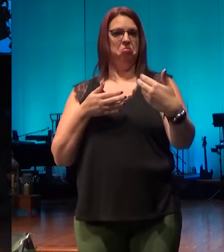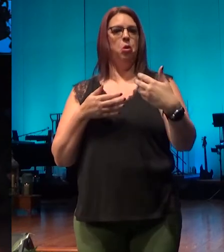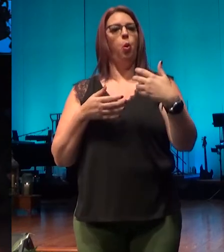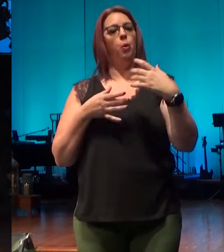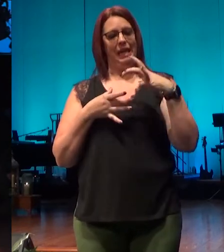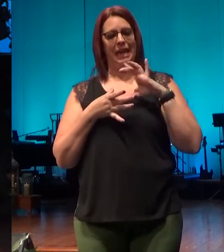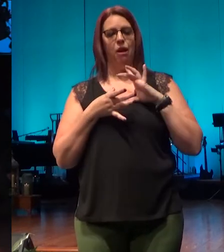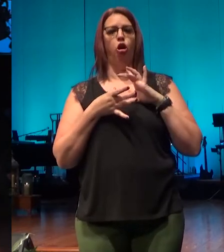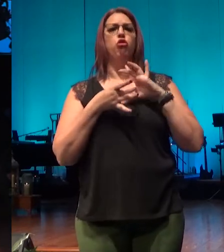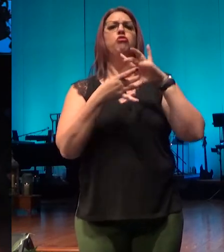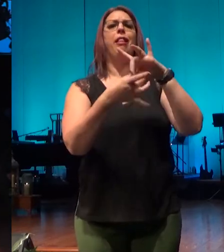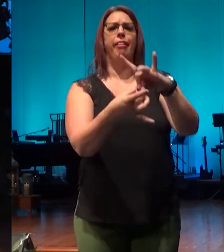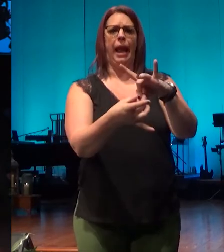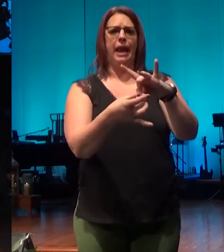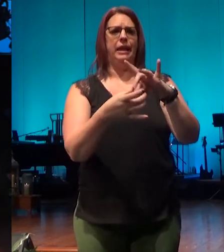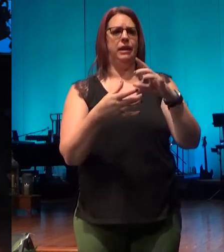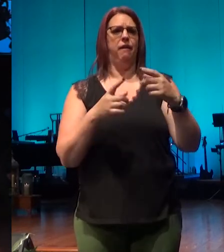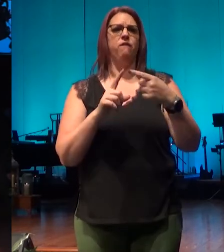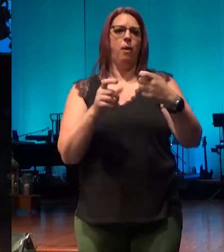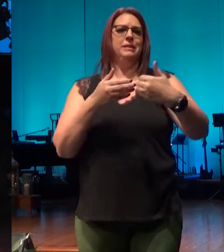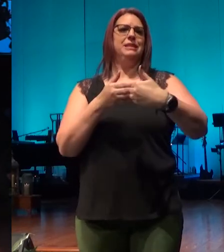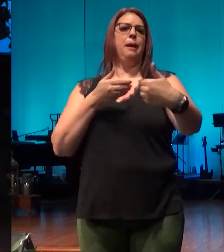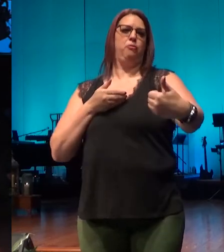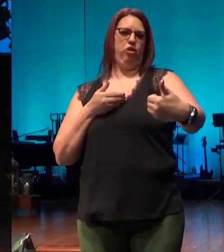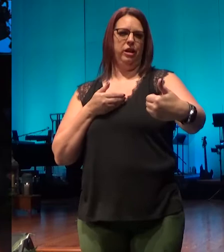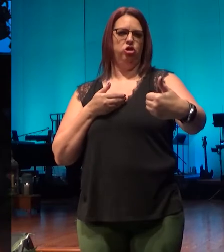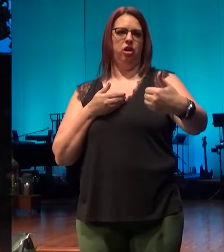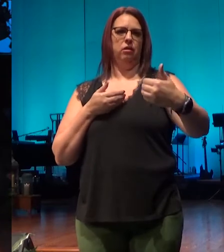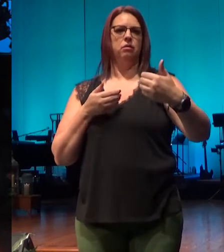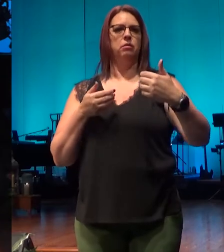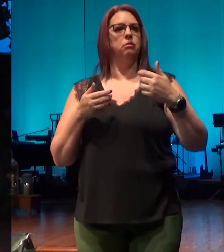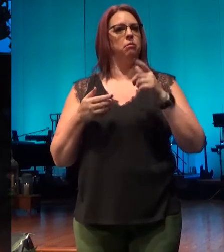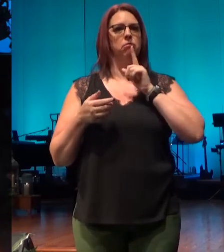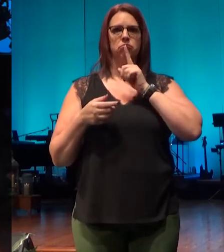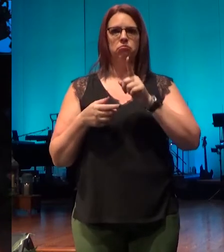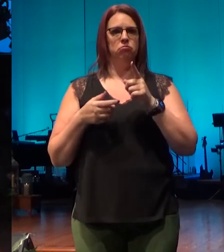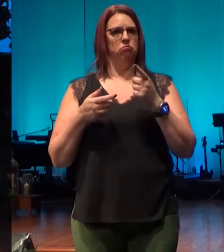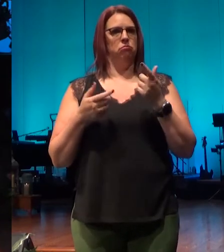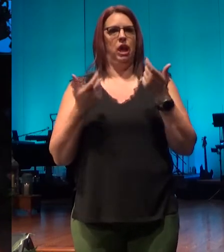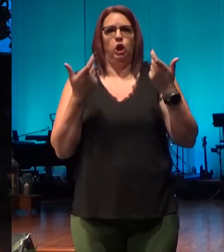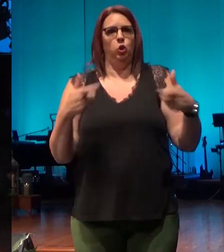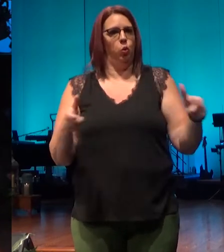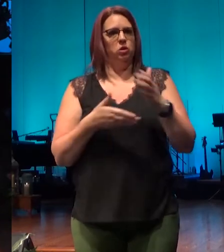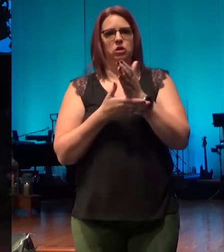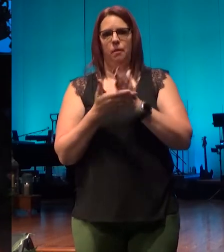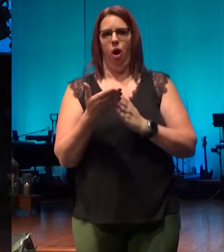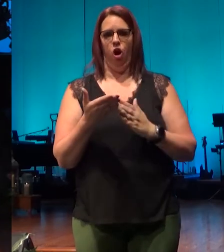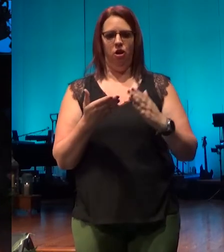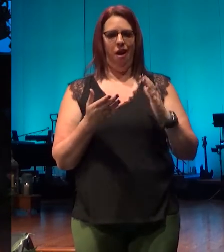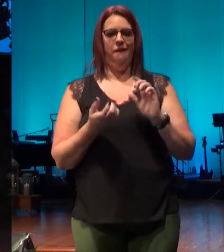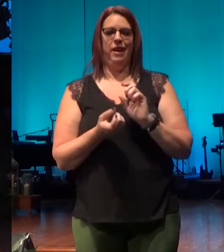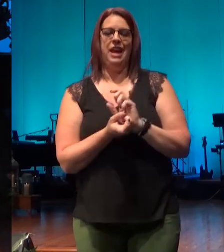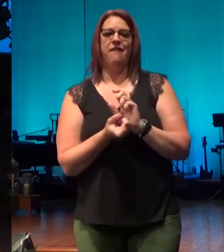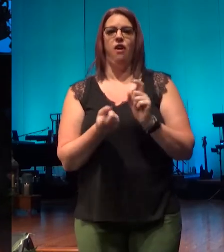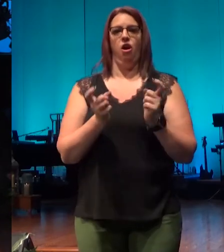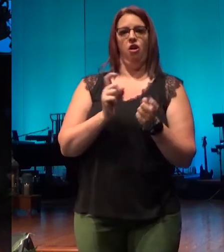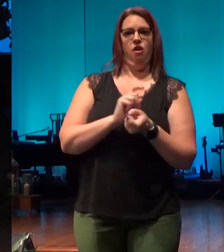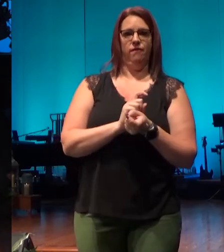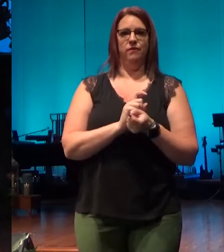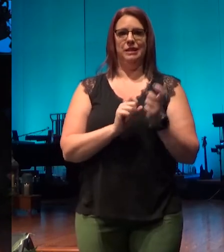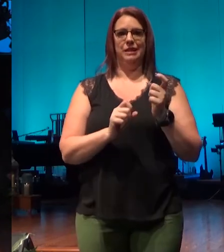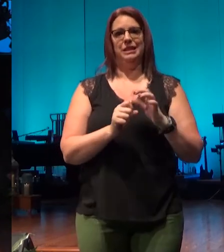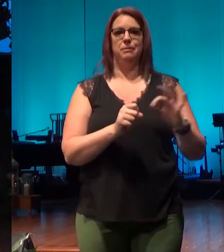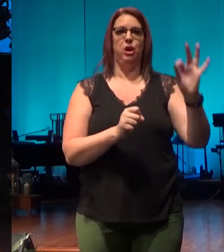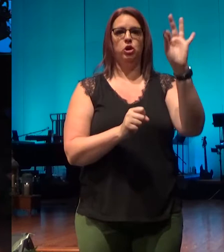it often from separation, a huge part of evolved spirituality and of sacred